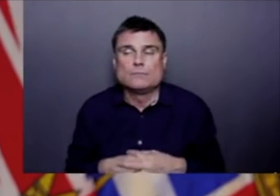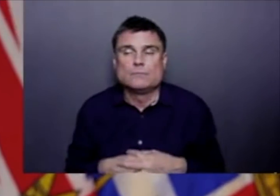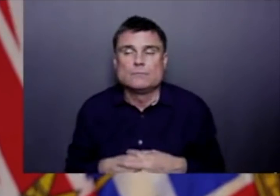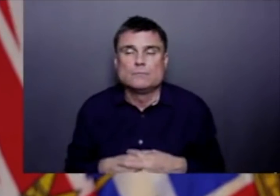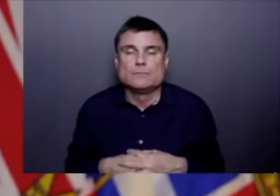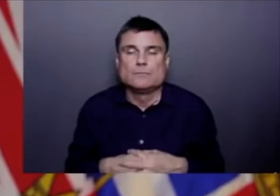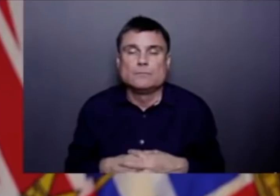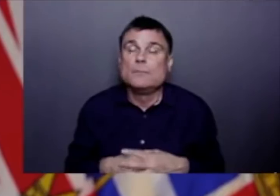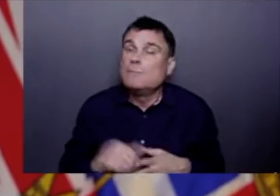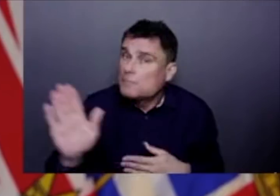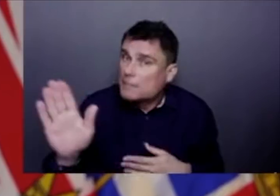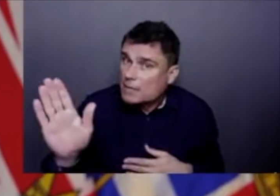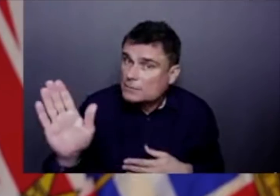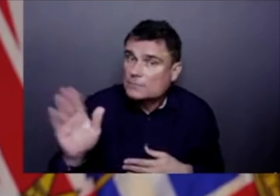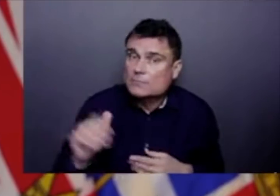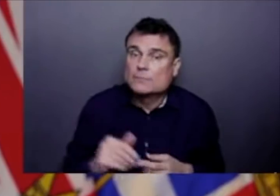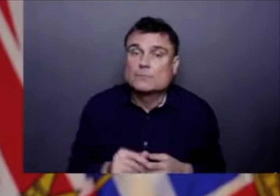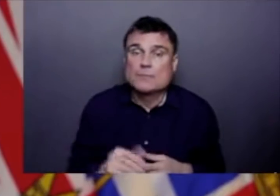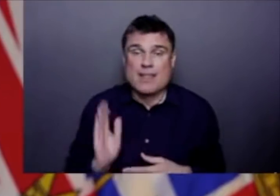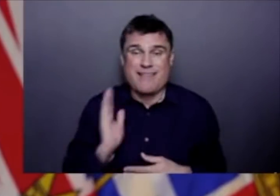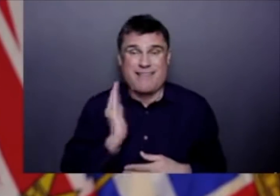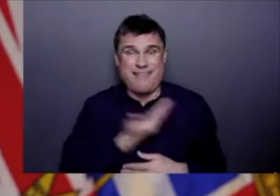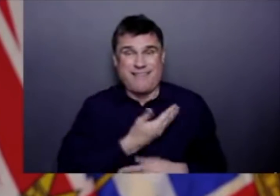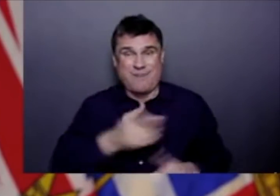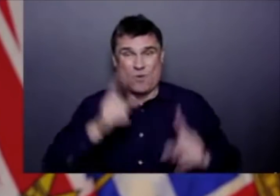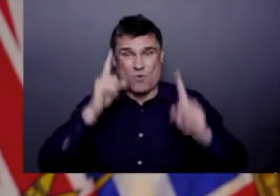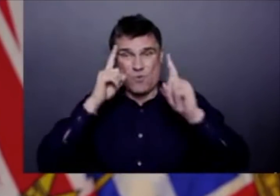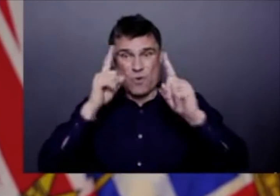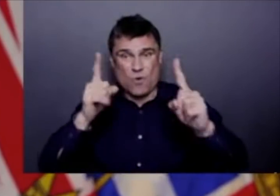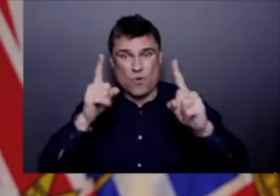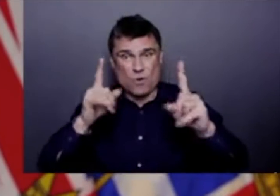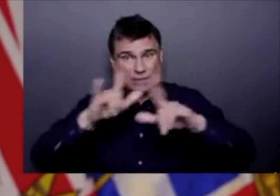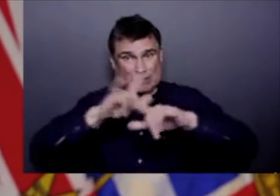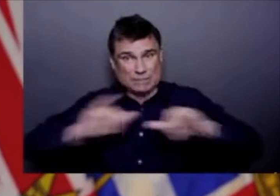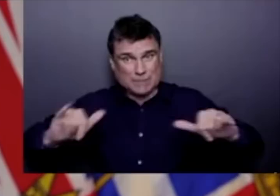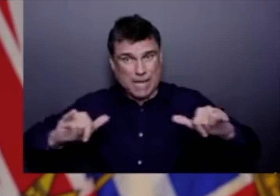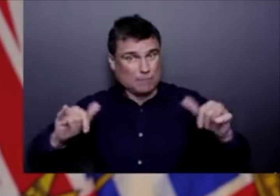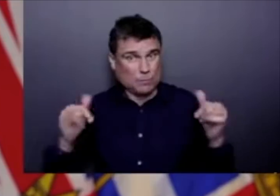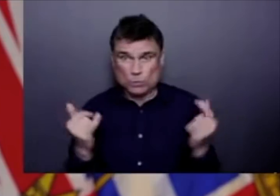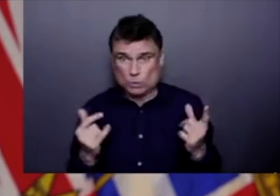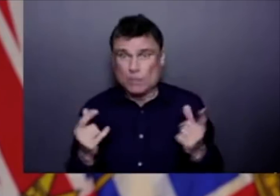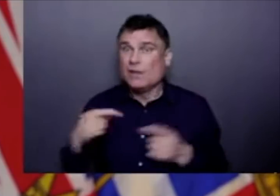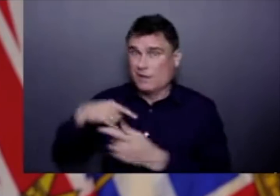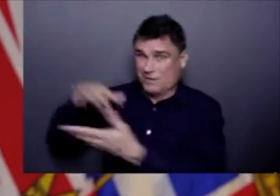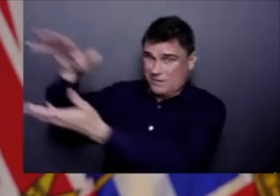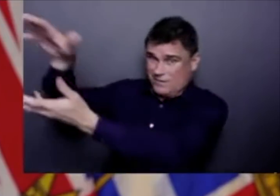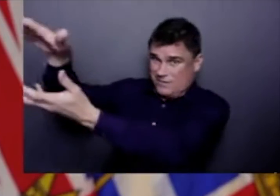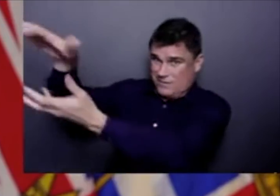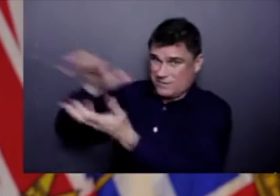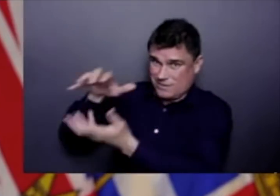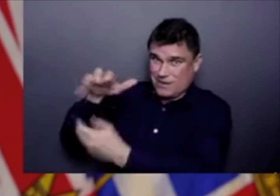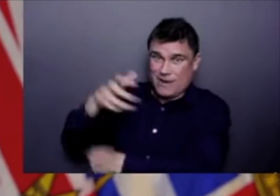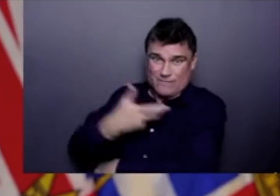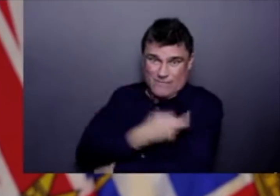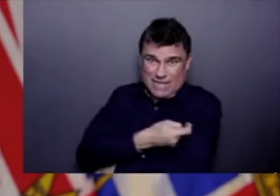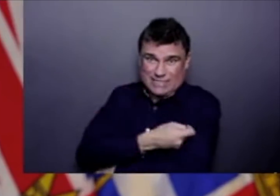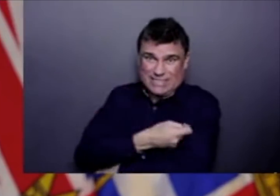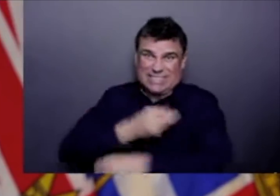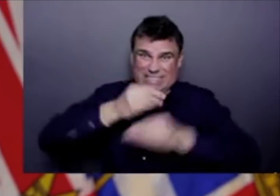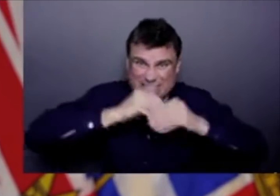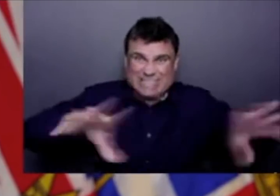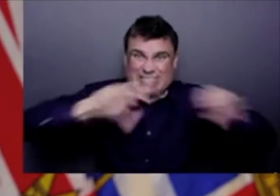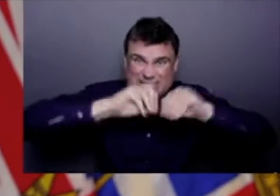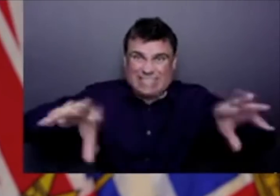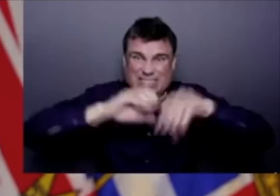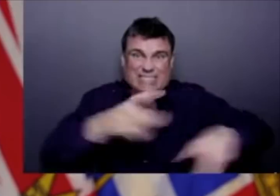are hopeful that that is going to be sometime next summer or into the fall at the latest. And that's what our aim is. So the